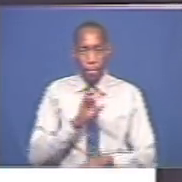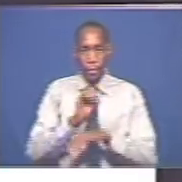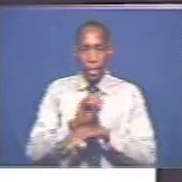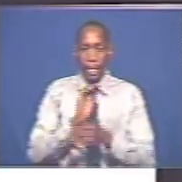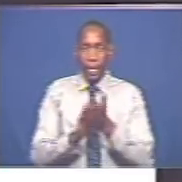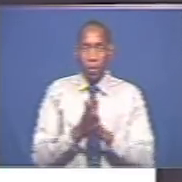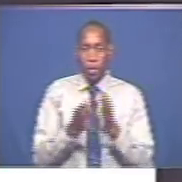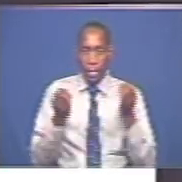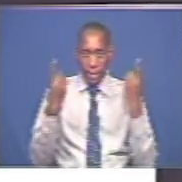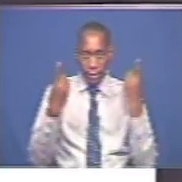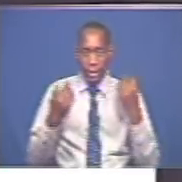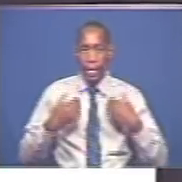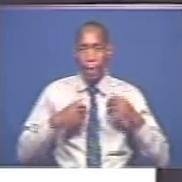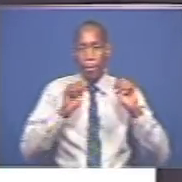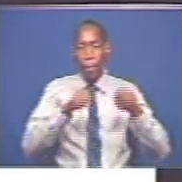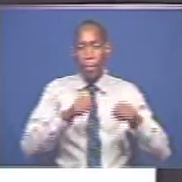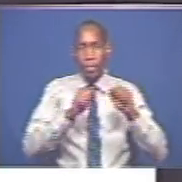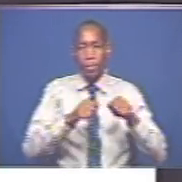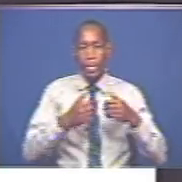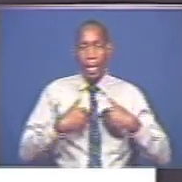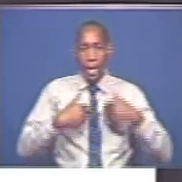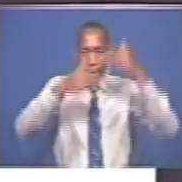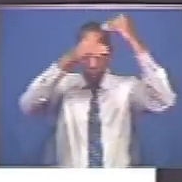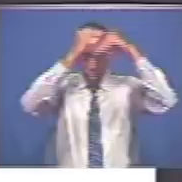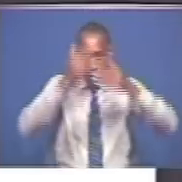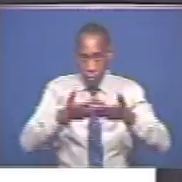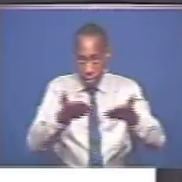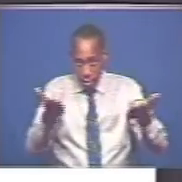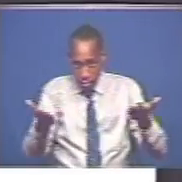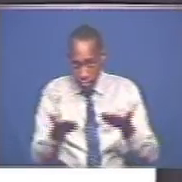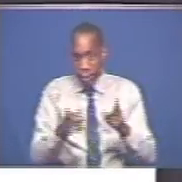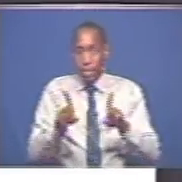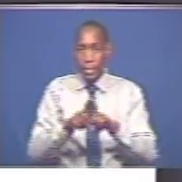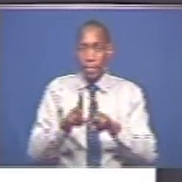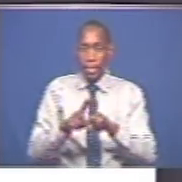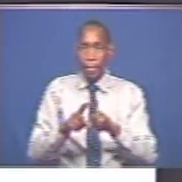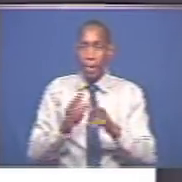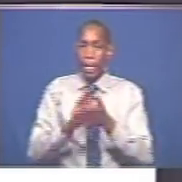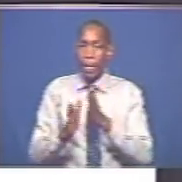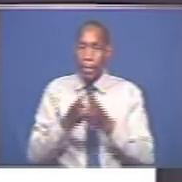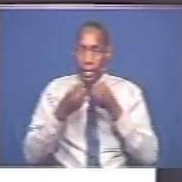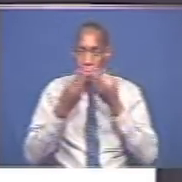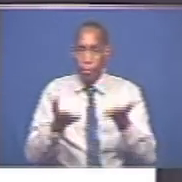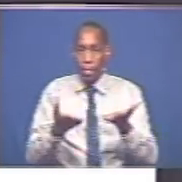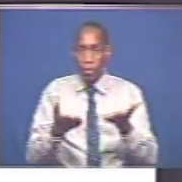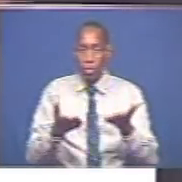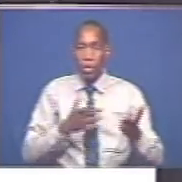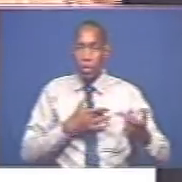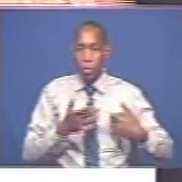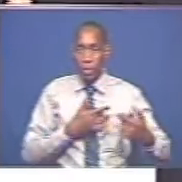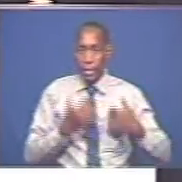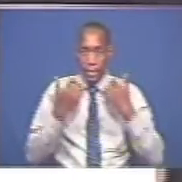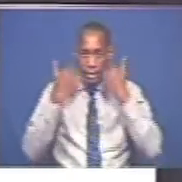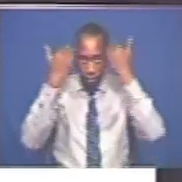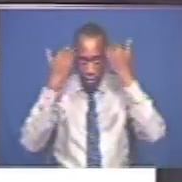understanding. Is there a possibility that there are professionals out here who also don't have information on what depression is, or even don't know how